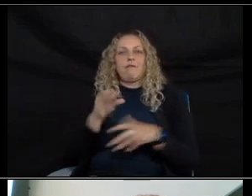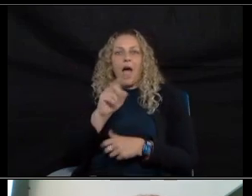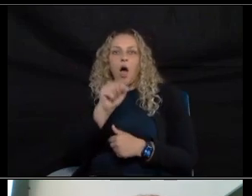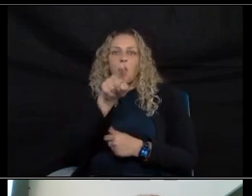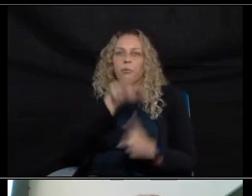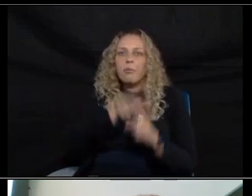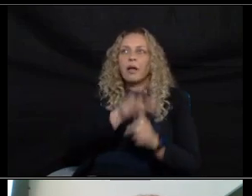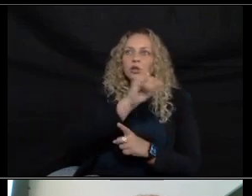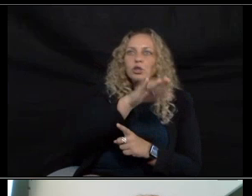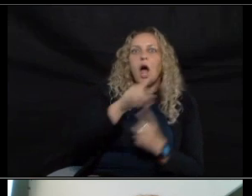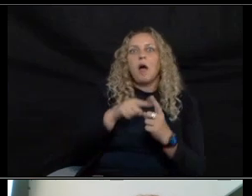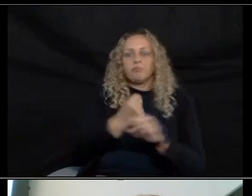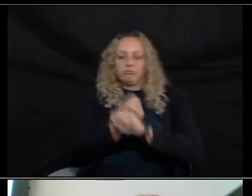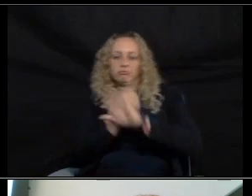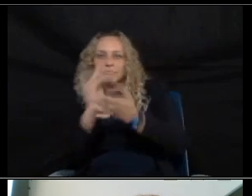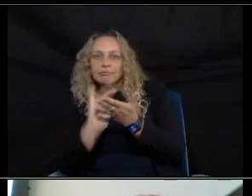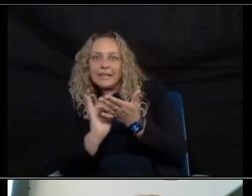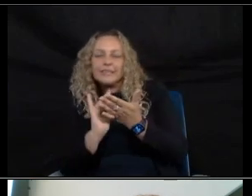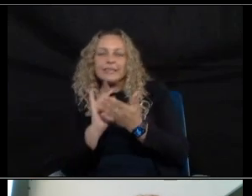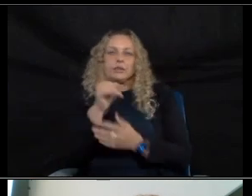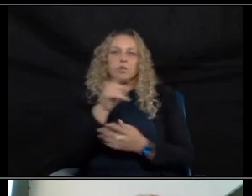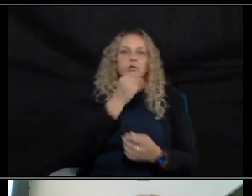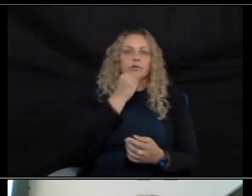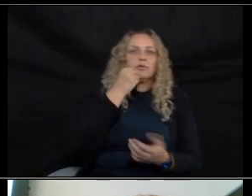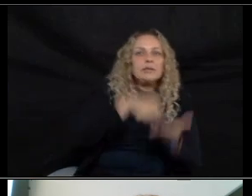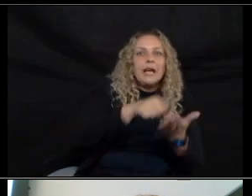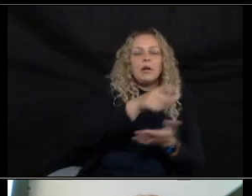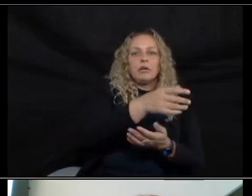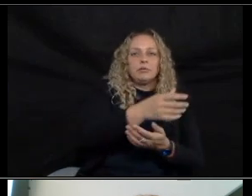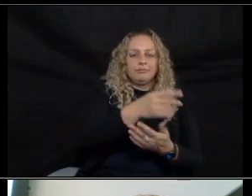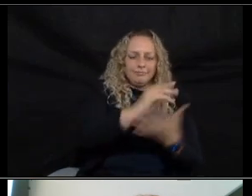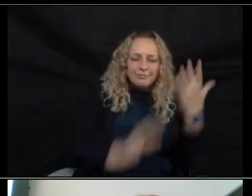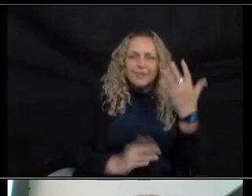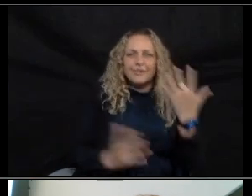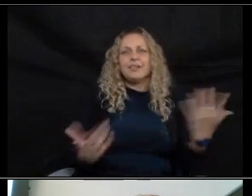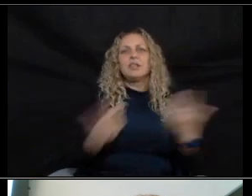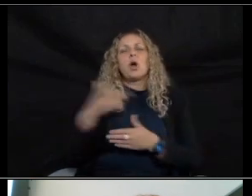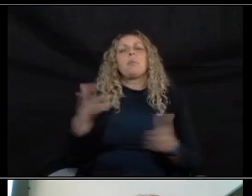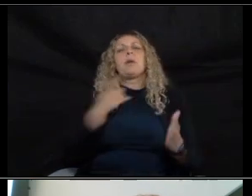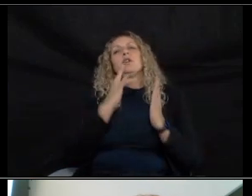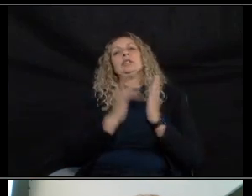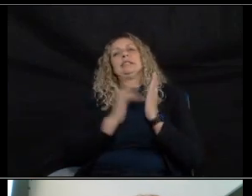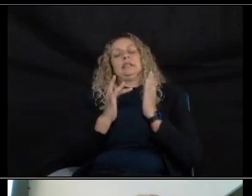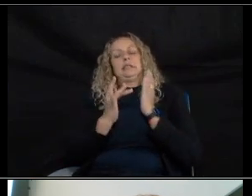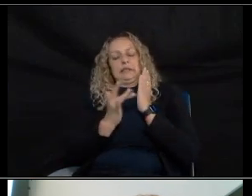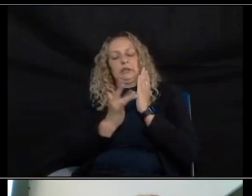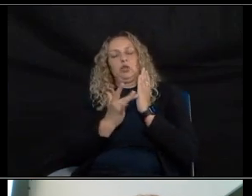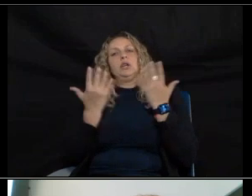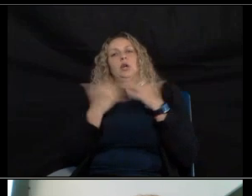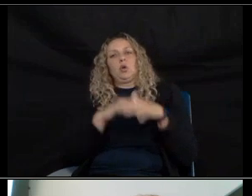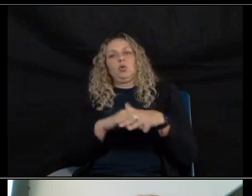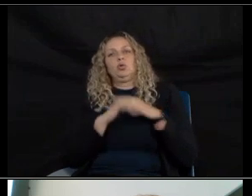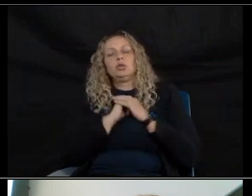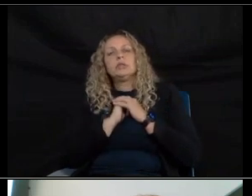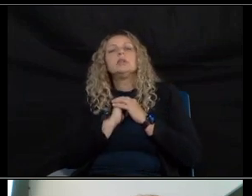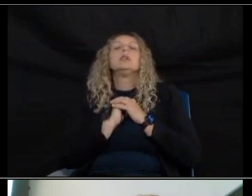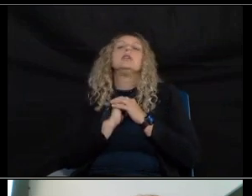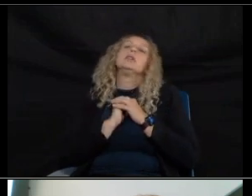do telemedicine. You can't apply for food stamps, et cetera. And so our plan is for digital inclusion. So to sum up, of